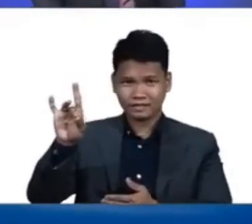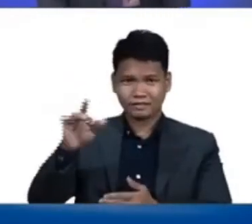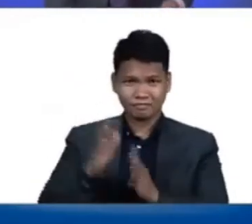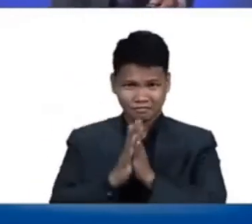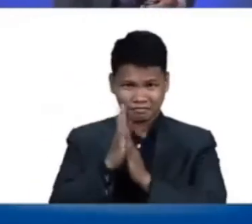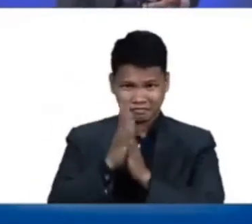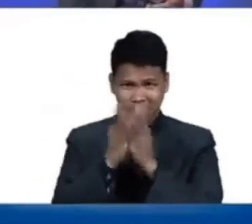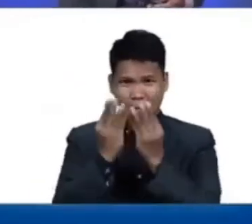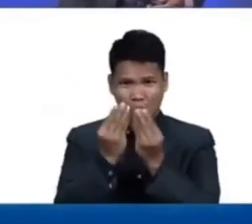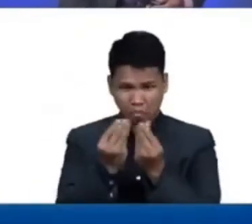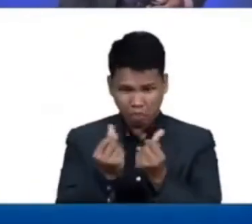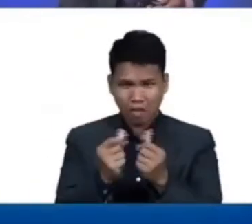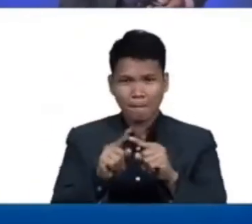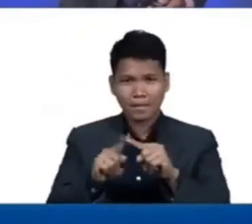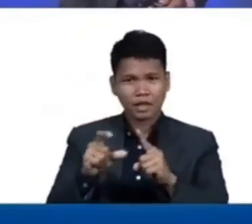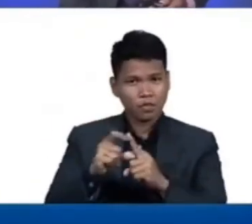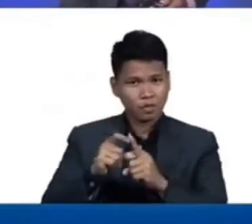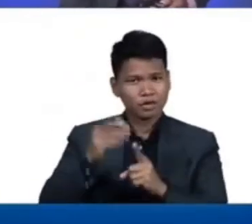forever